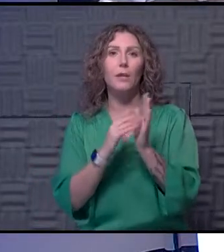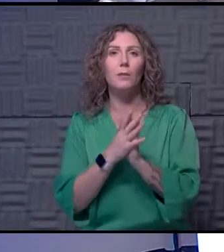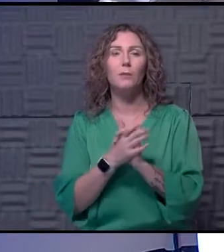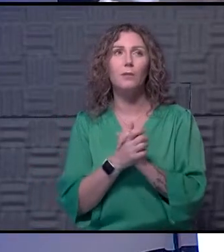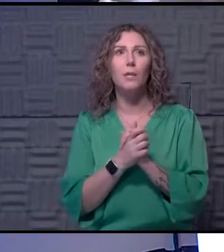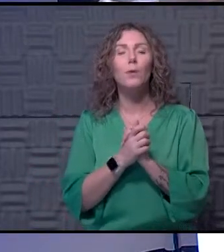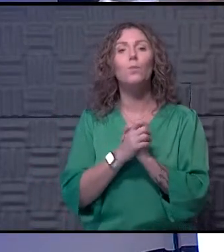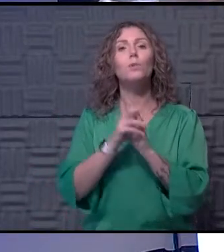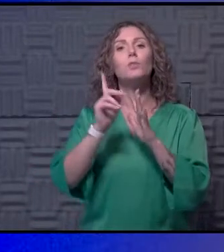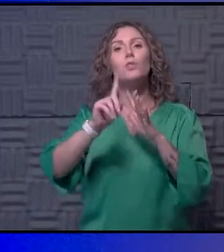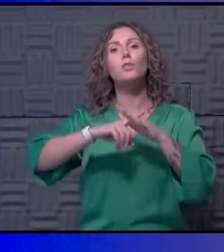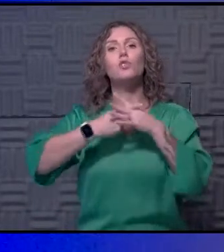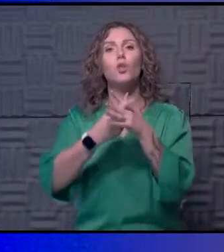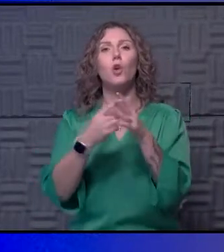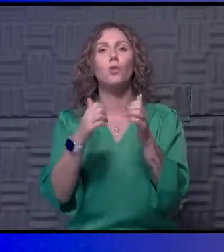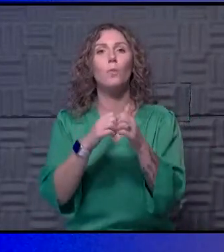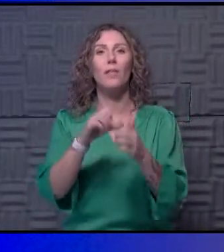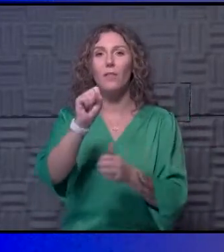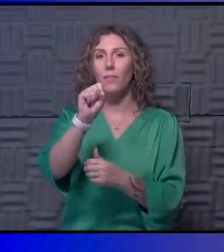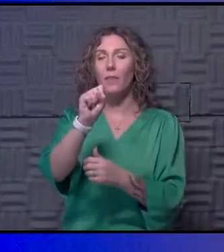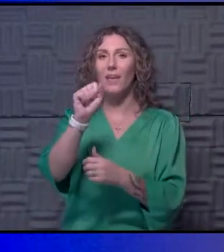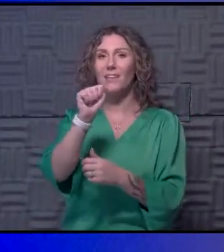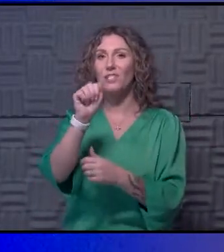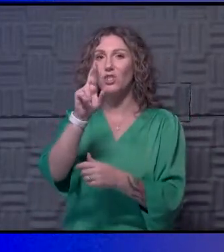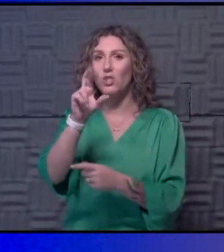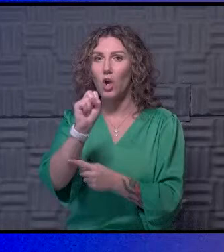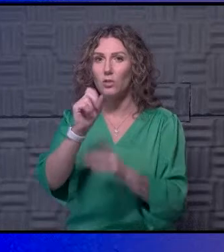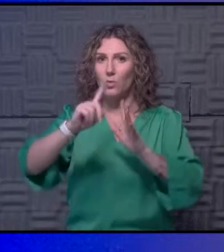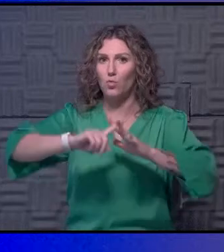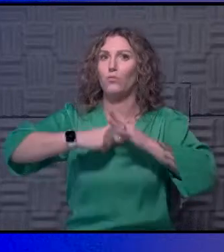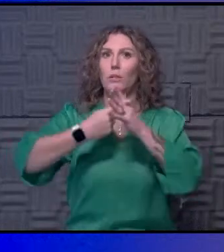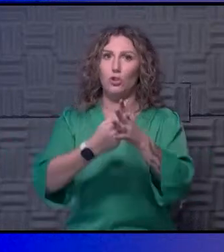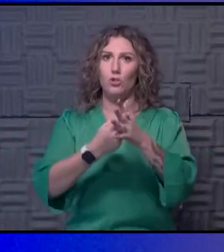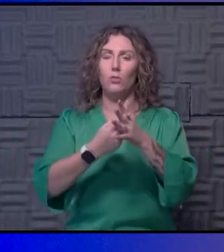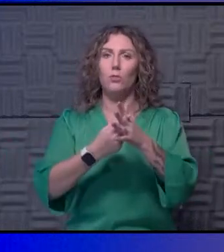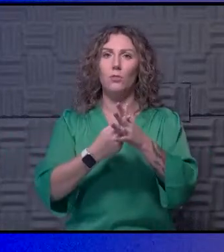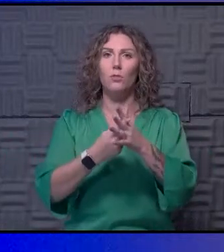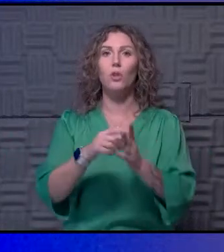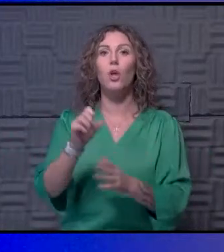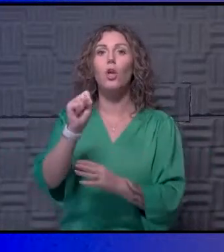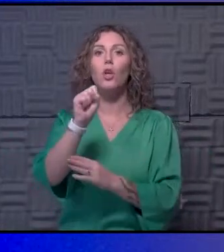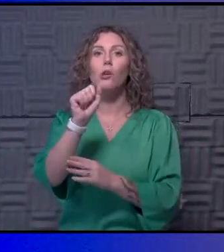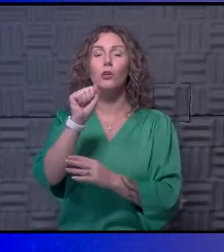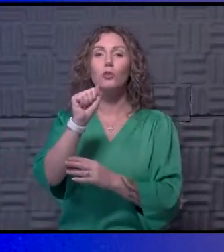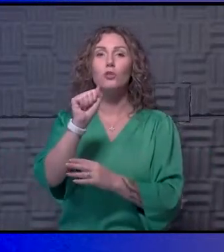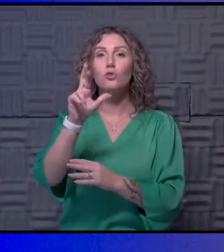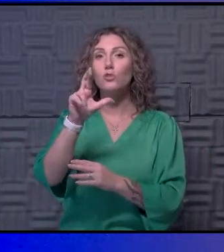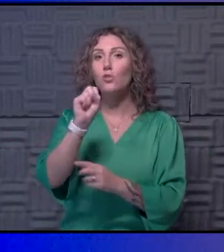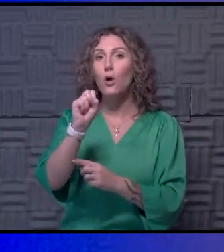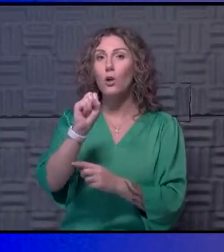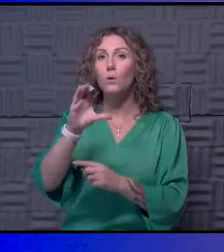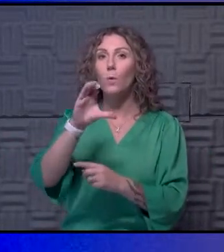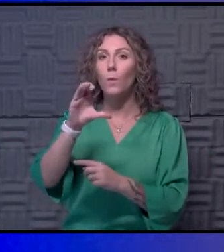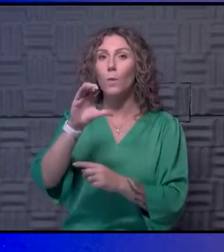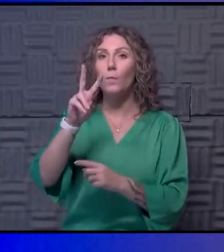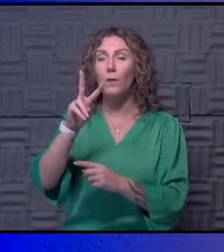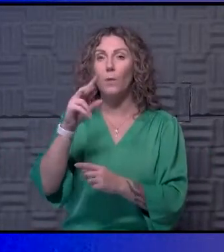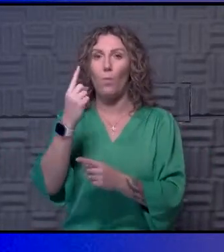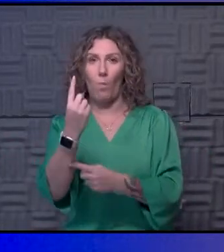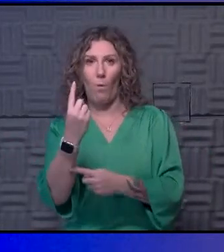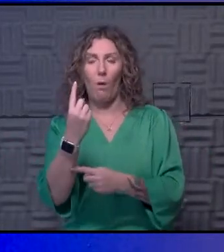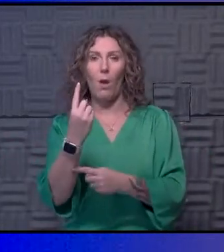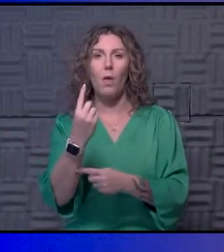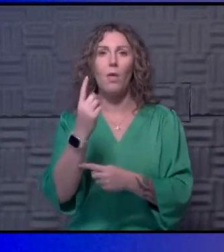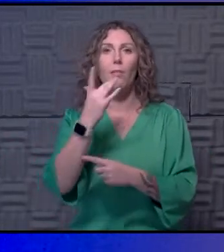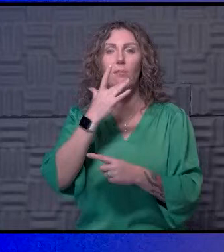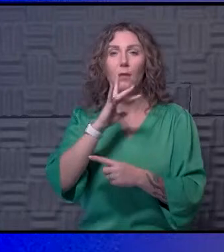was started with SARS, the original SARS. SARS-CoV-1 vaccine. You know, luckily